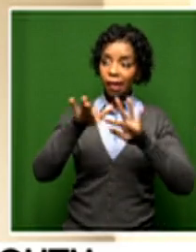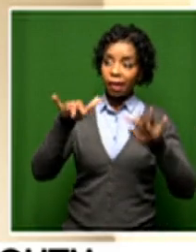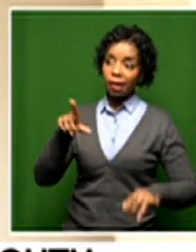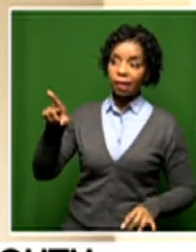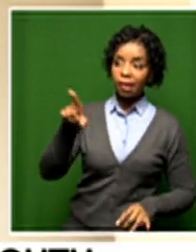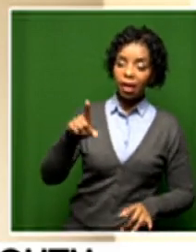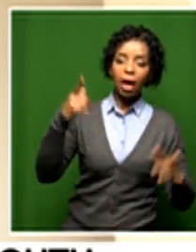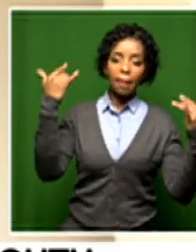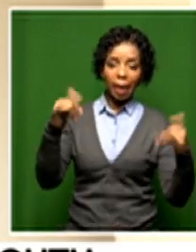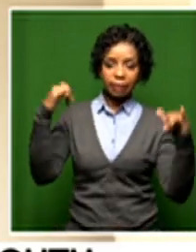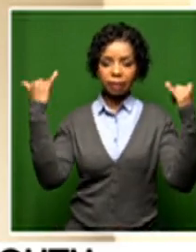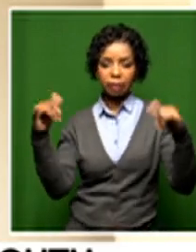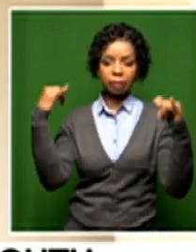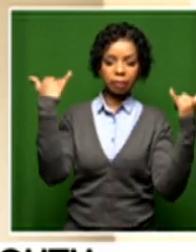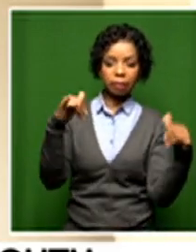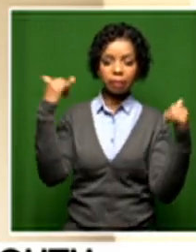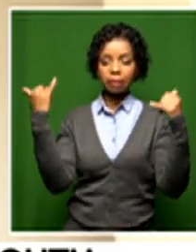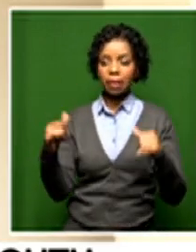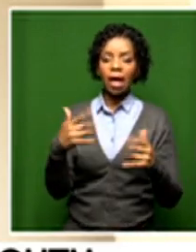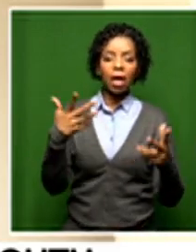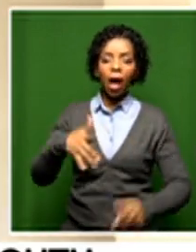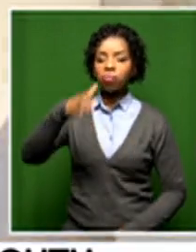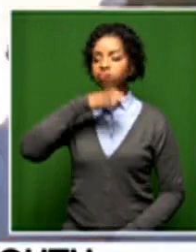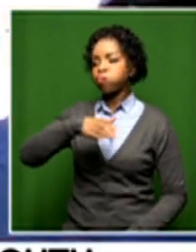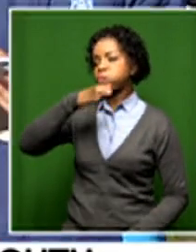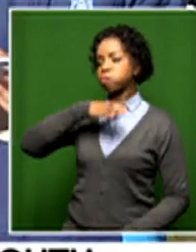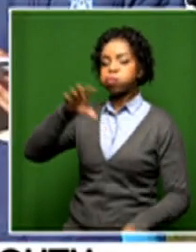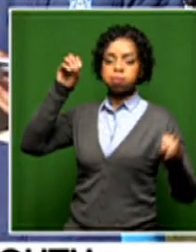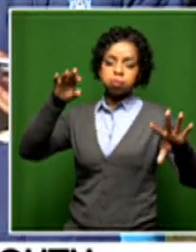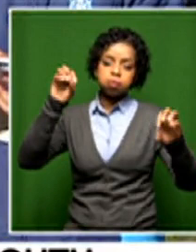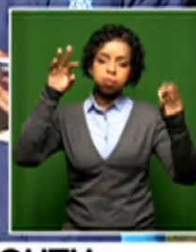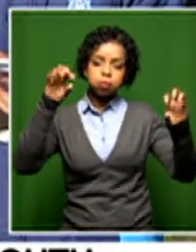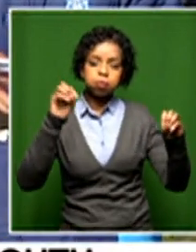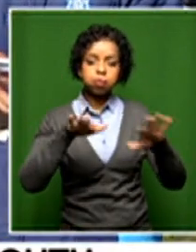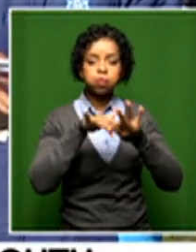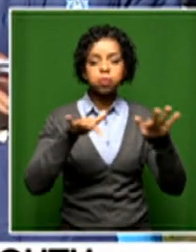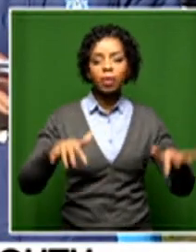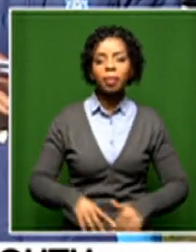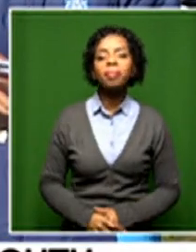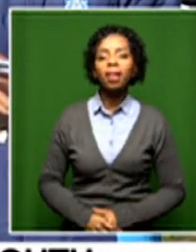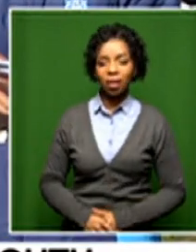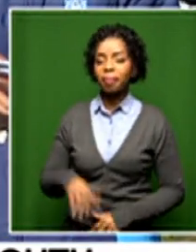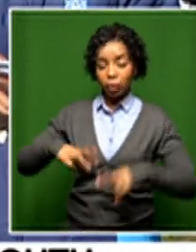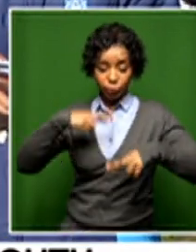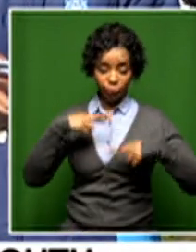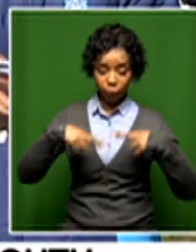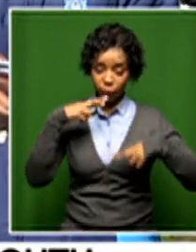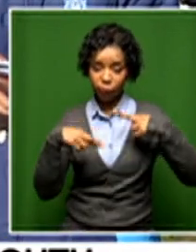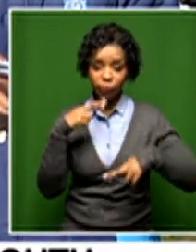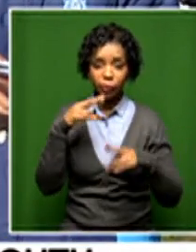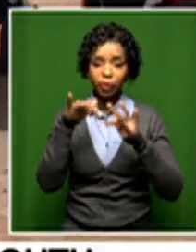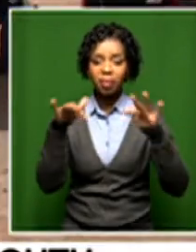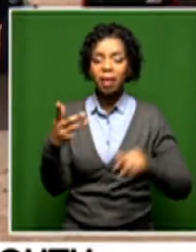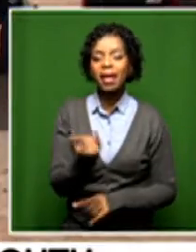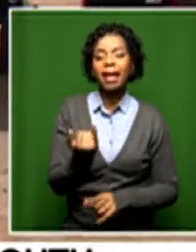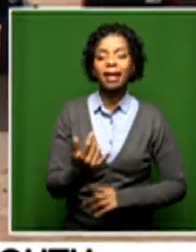of parties and drinking in taverns and out there in restaurants. People behaving as